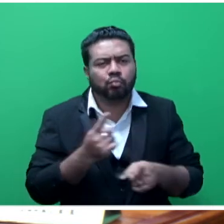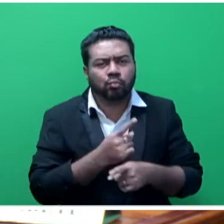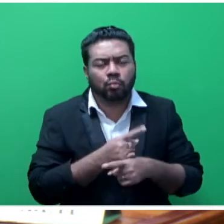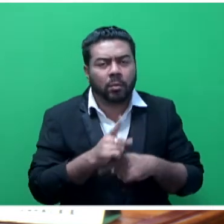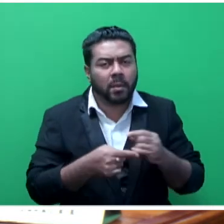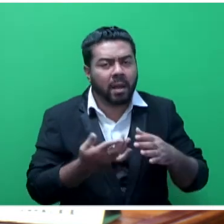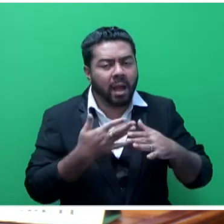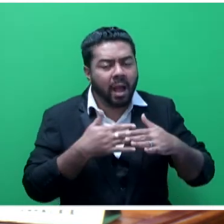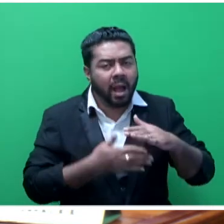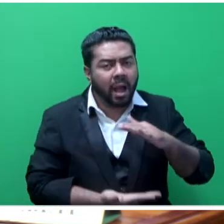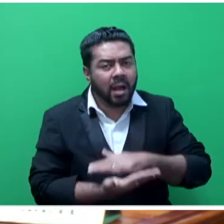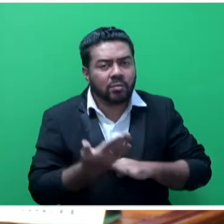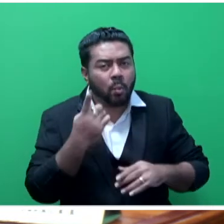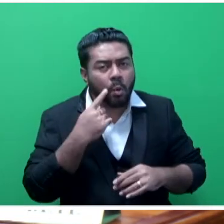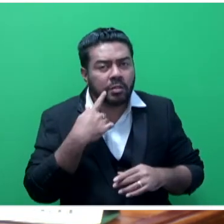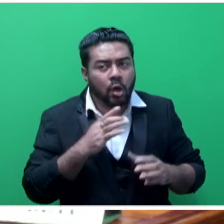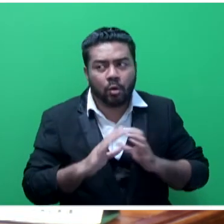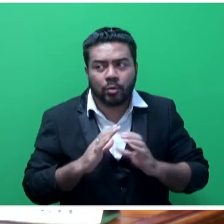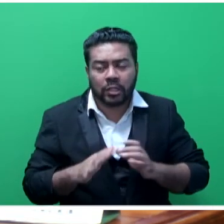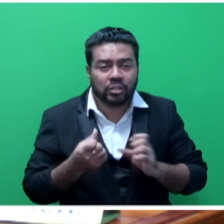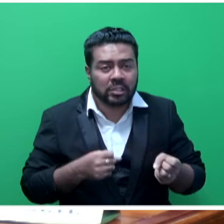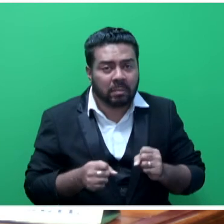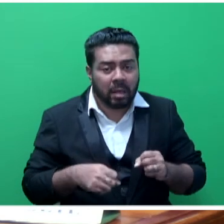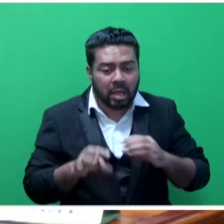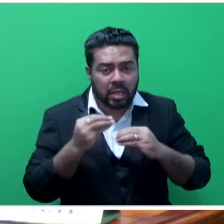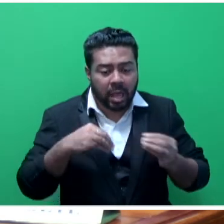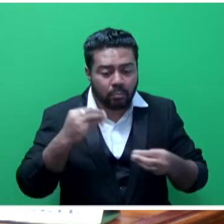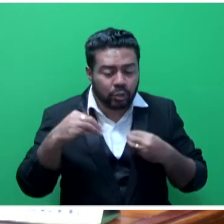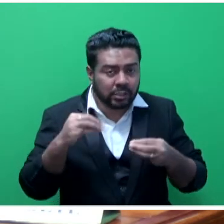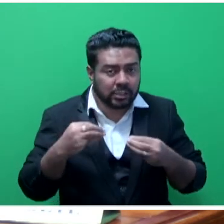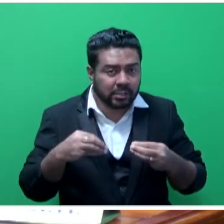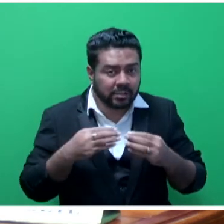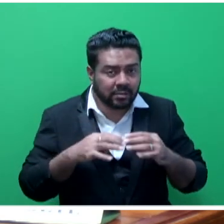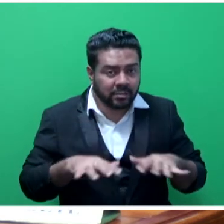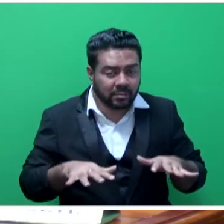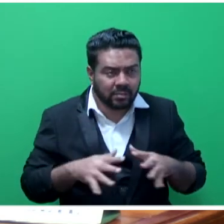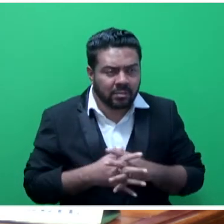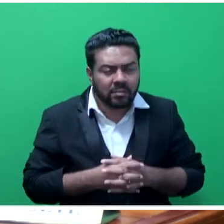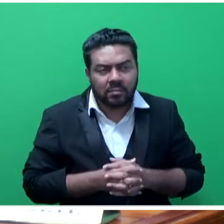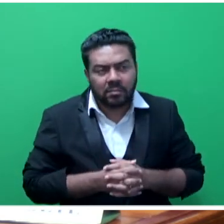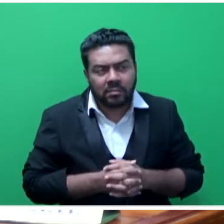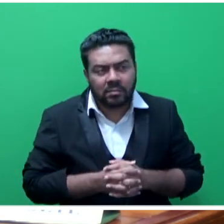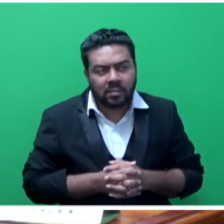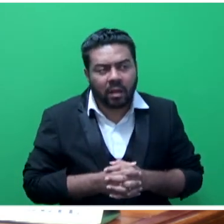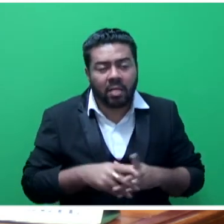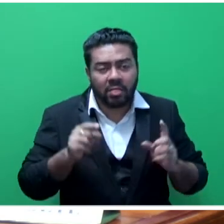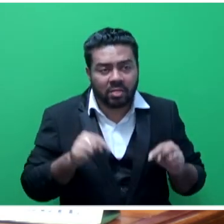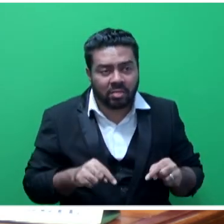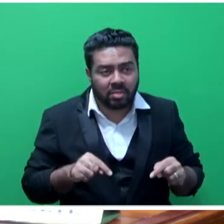underwater communication systems, cameras, and so forth.